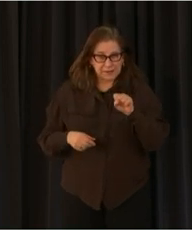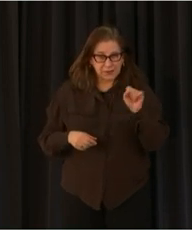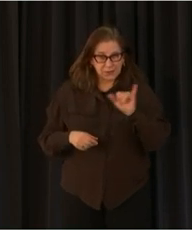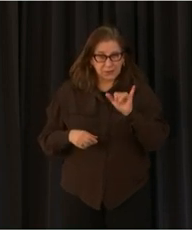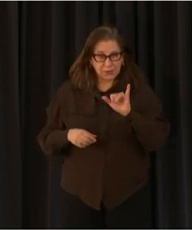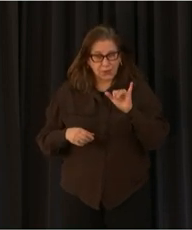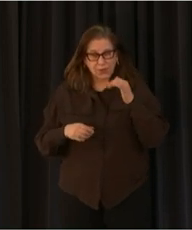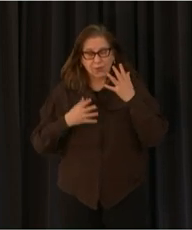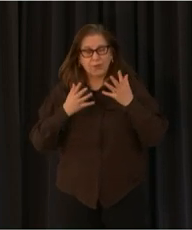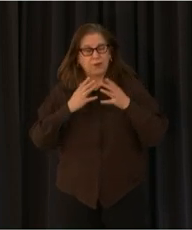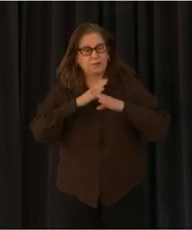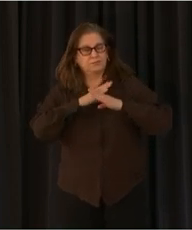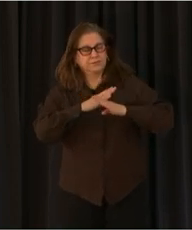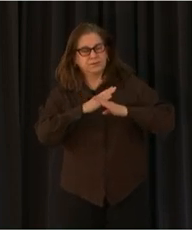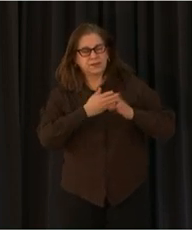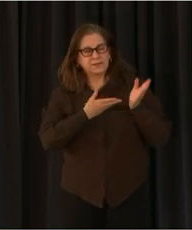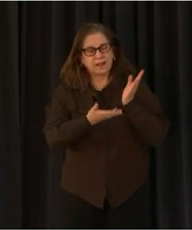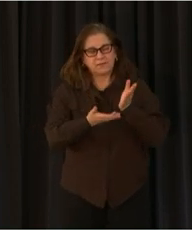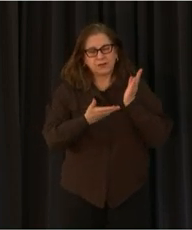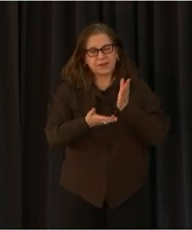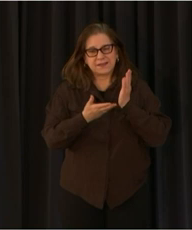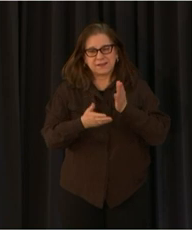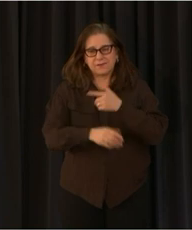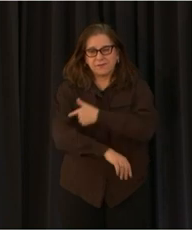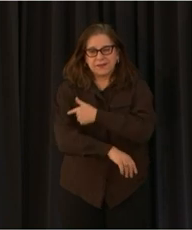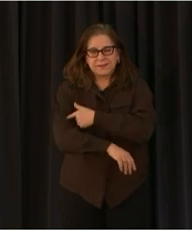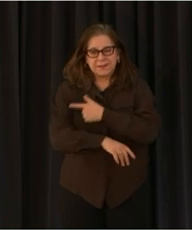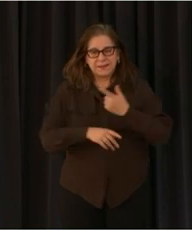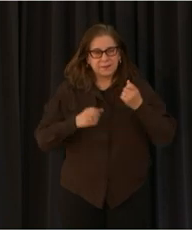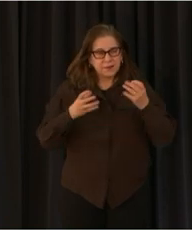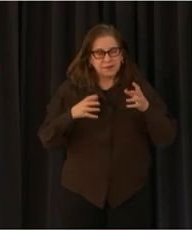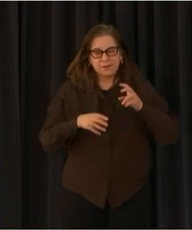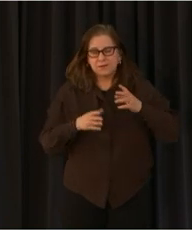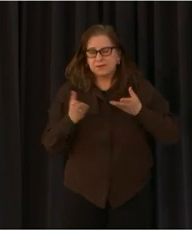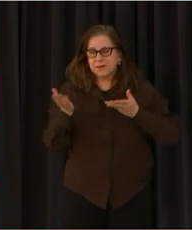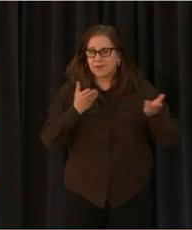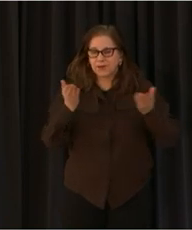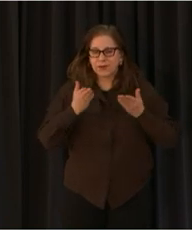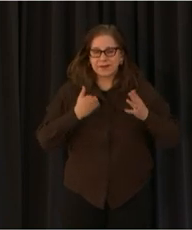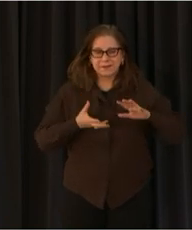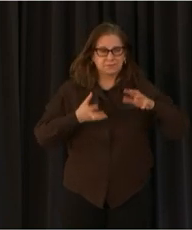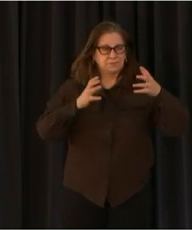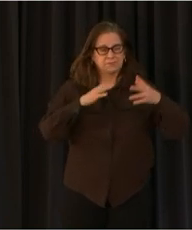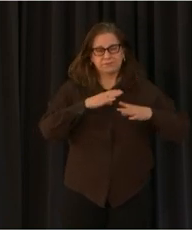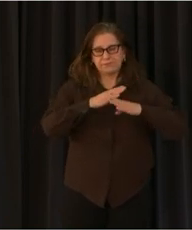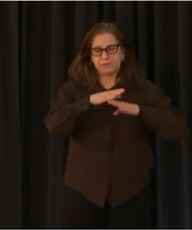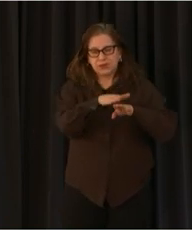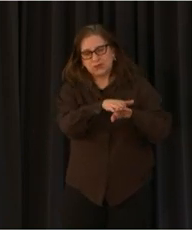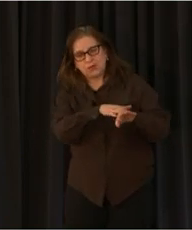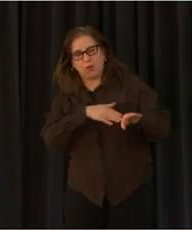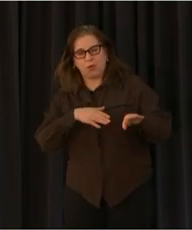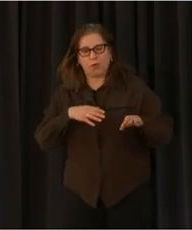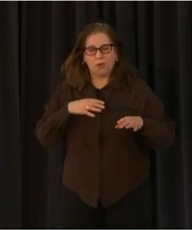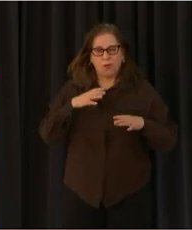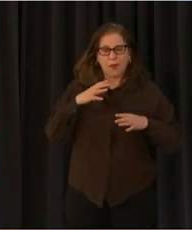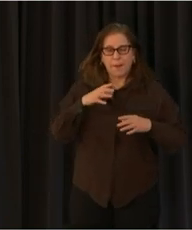inclement weather, including major commercial transportation hubs in Tennessee and